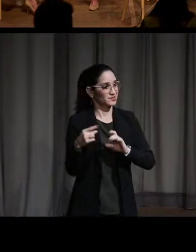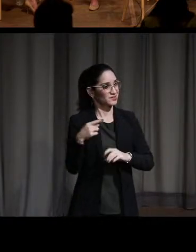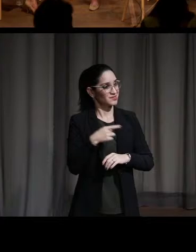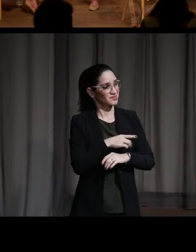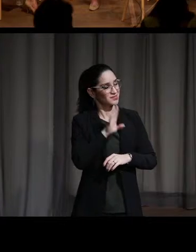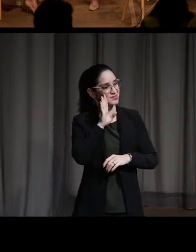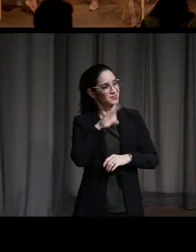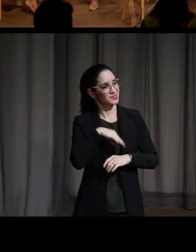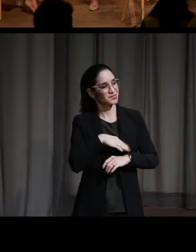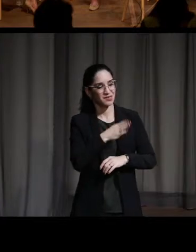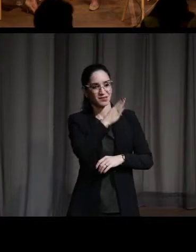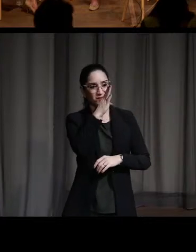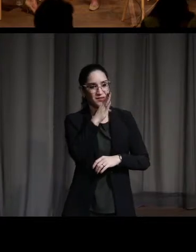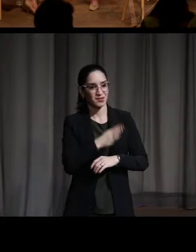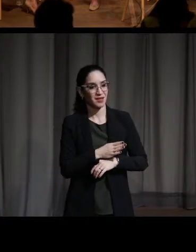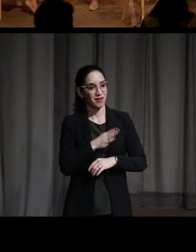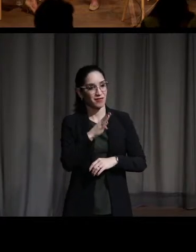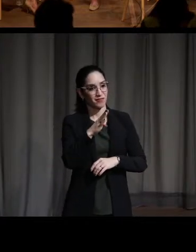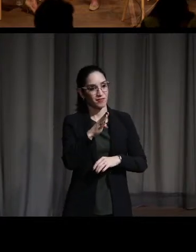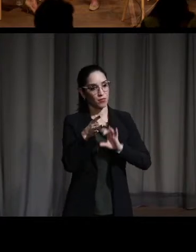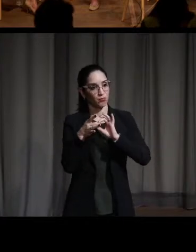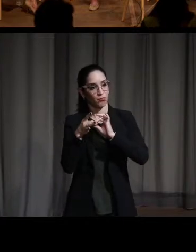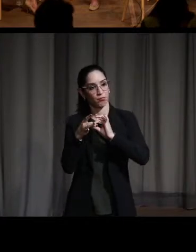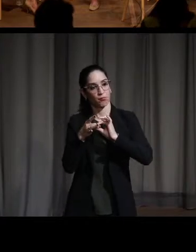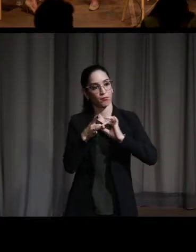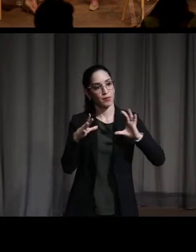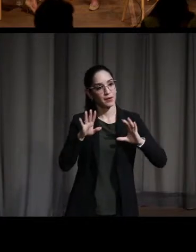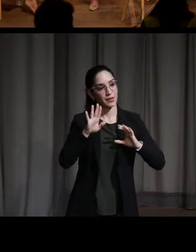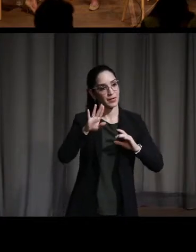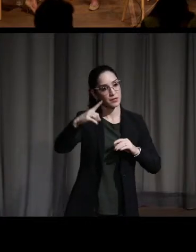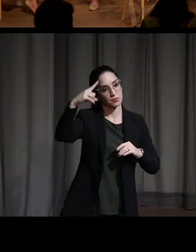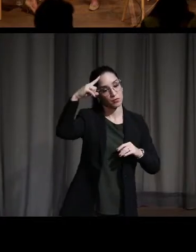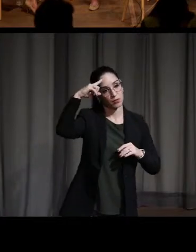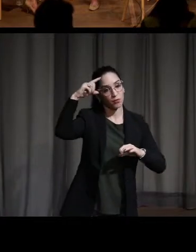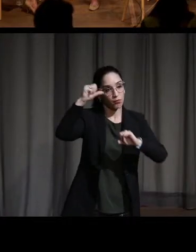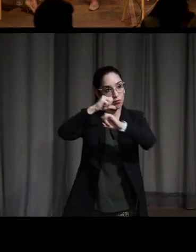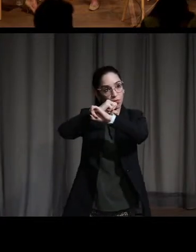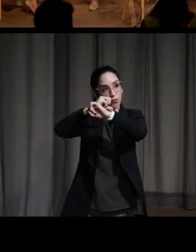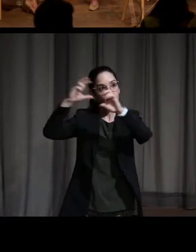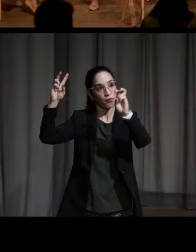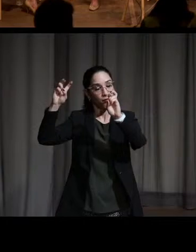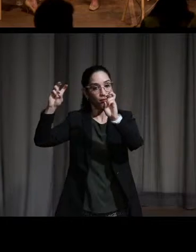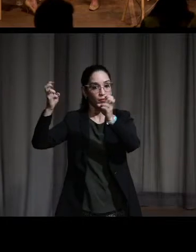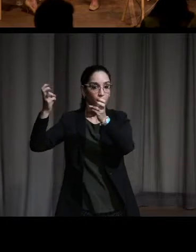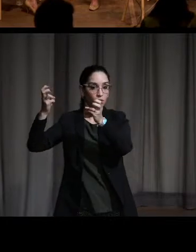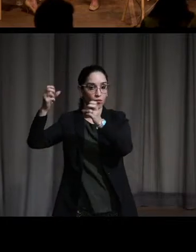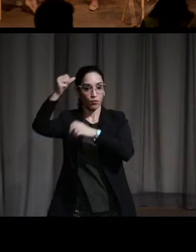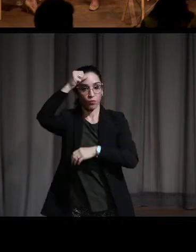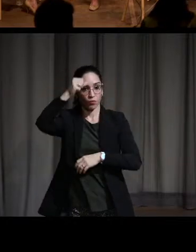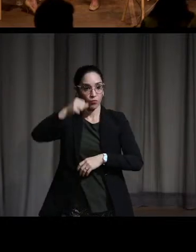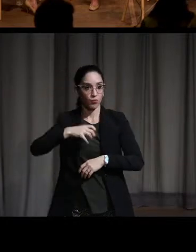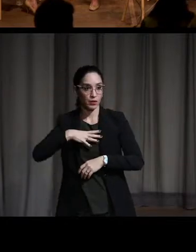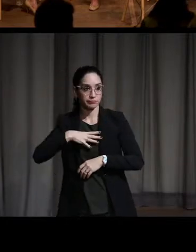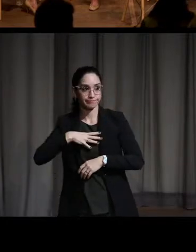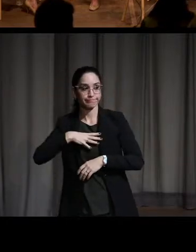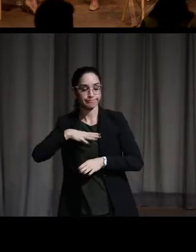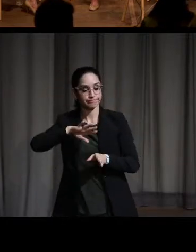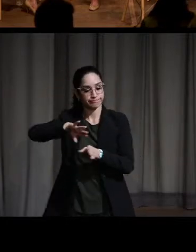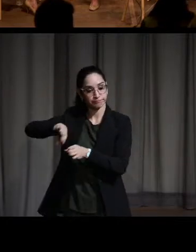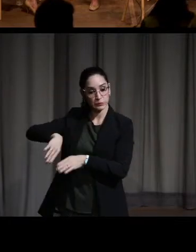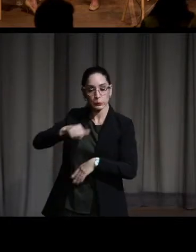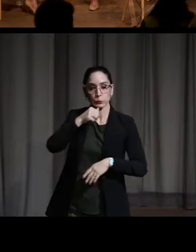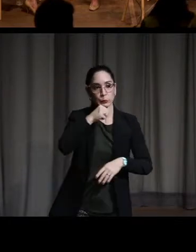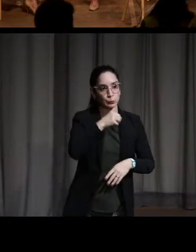his theme of the women. I mean, all the way through, his career, there are